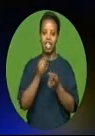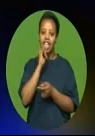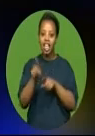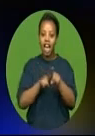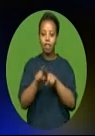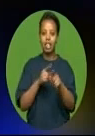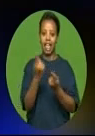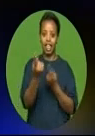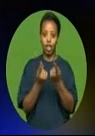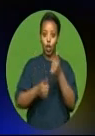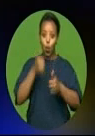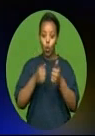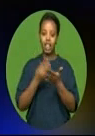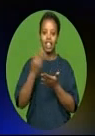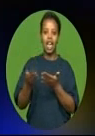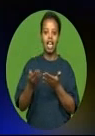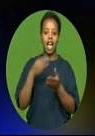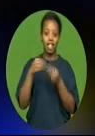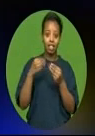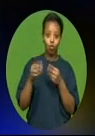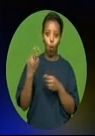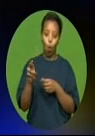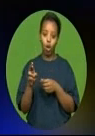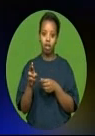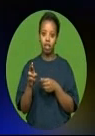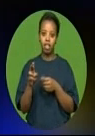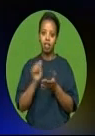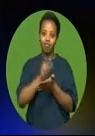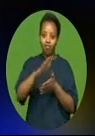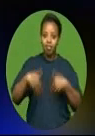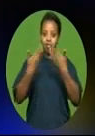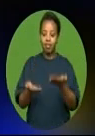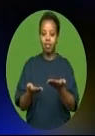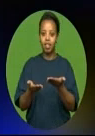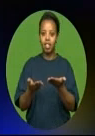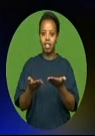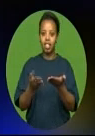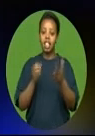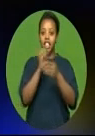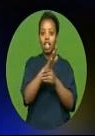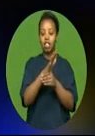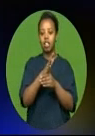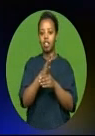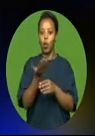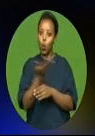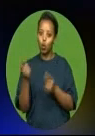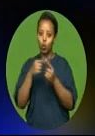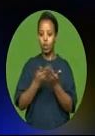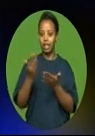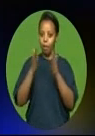trade which a seller or the consignor sends goods to a buyer